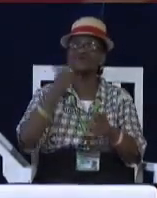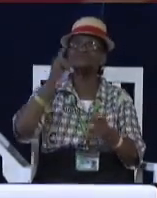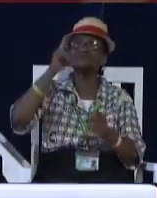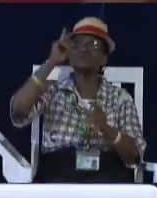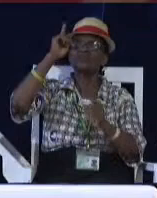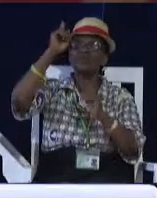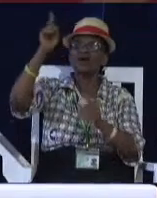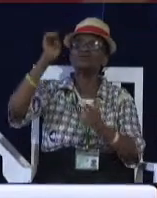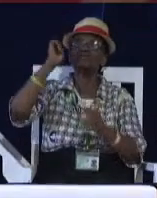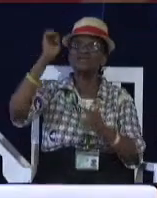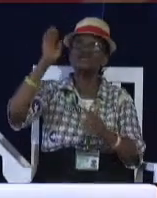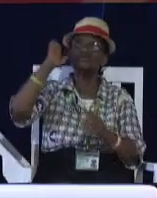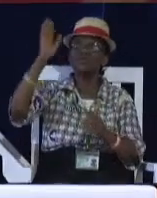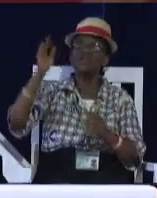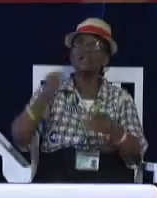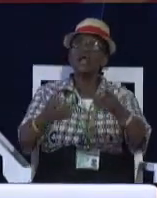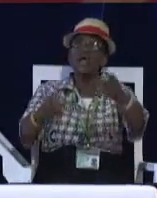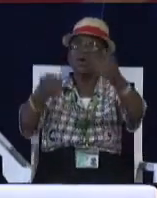to release